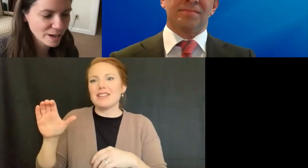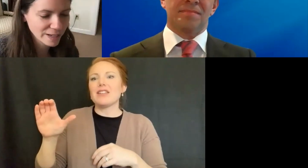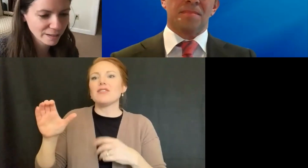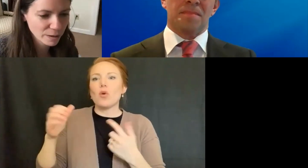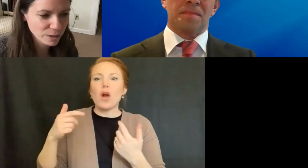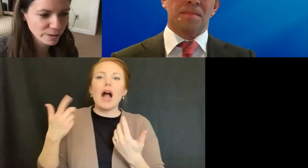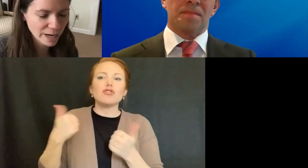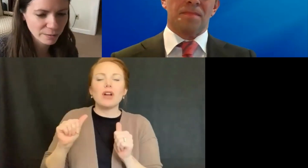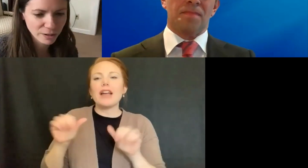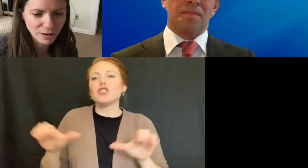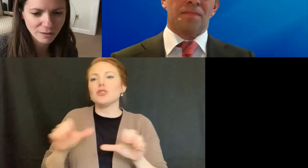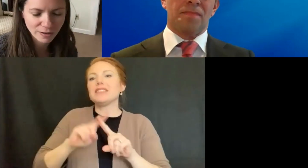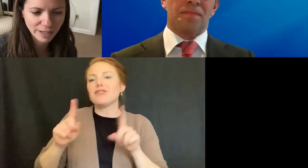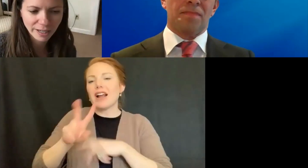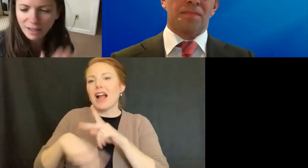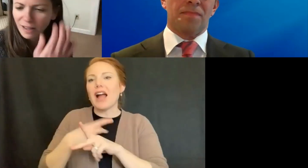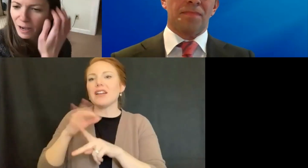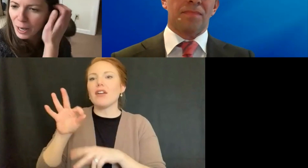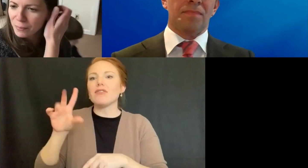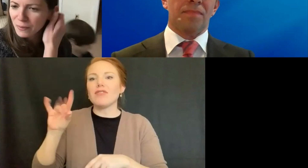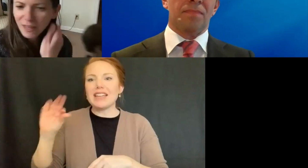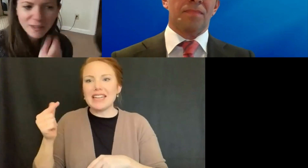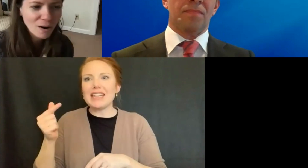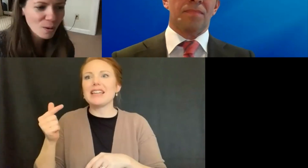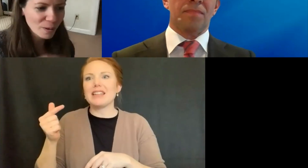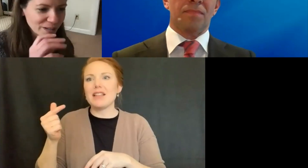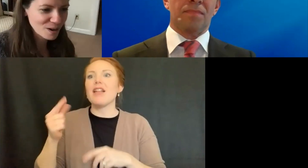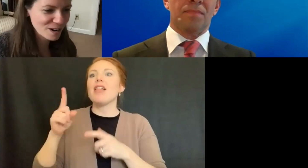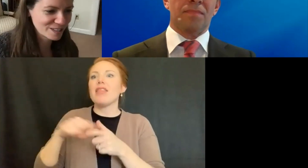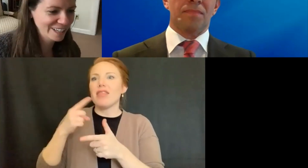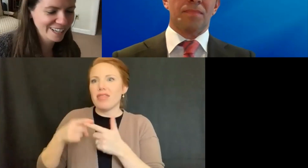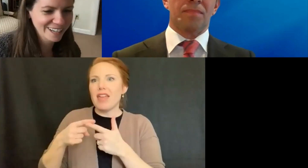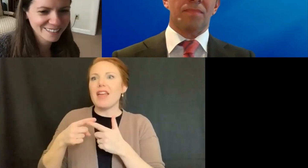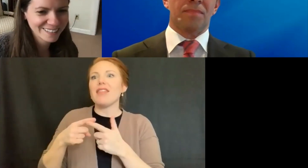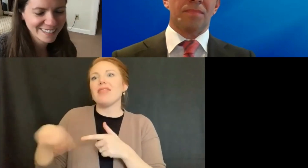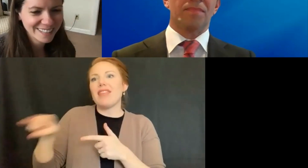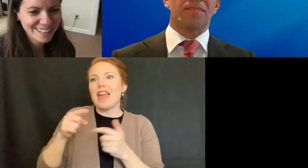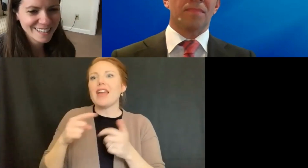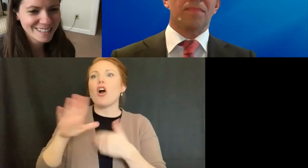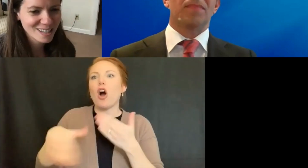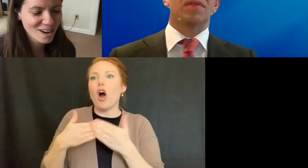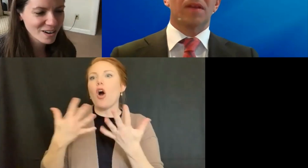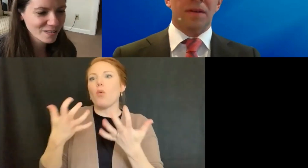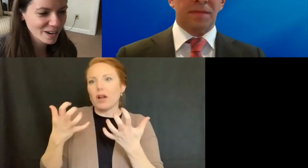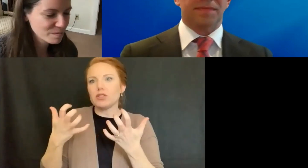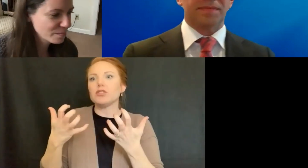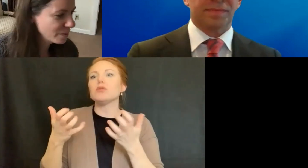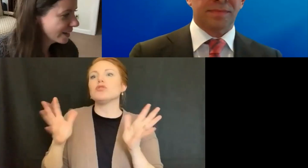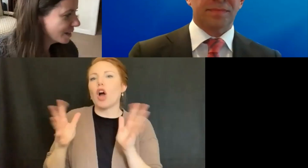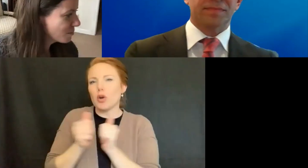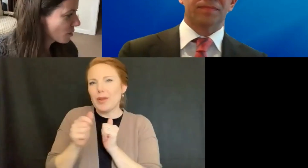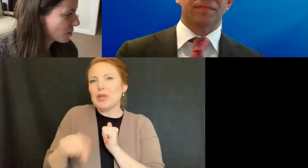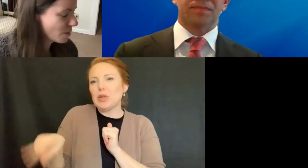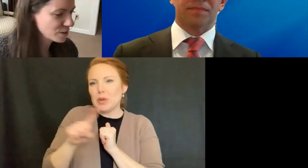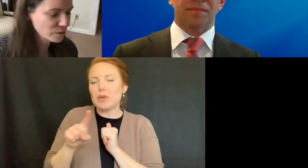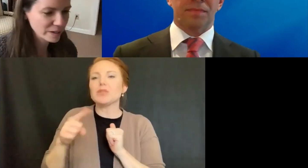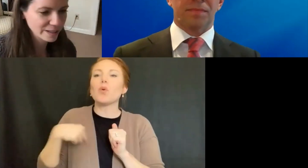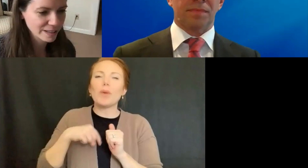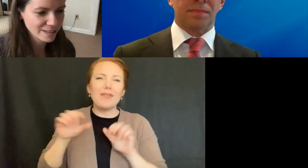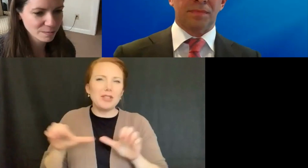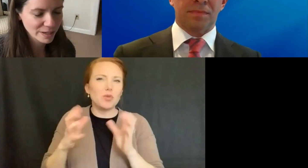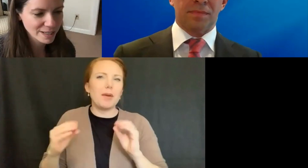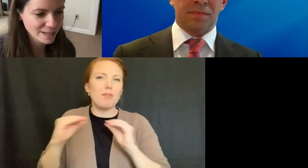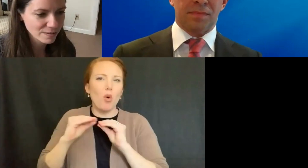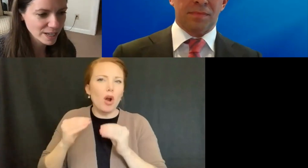source of funding, like we're doing equity crowdfunding, then they all want to talk to you. So I've been getting more requests for